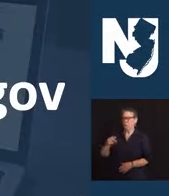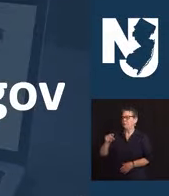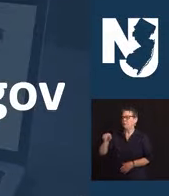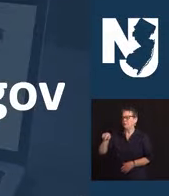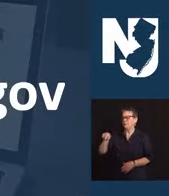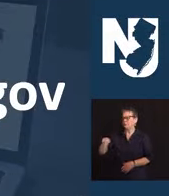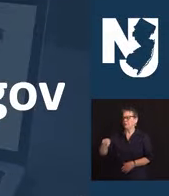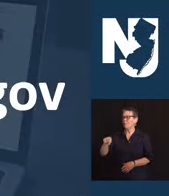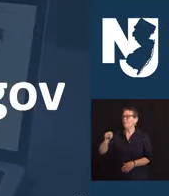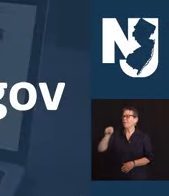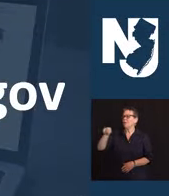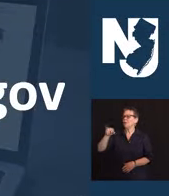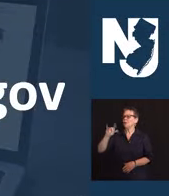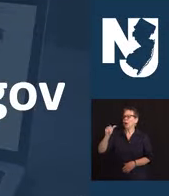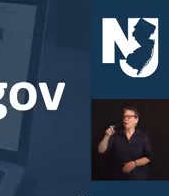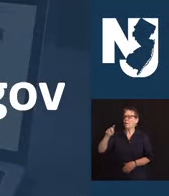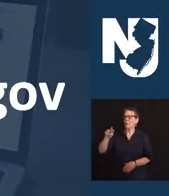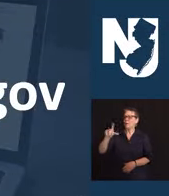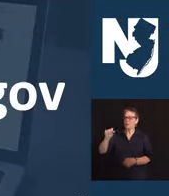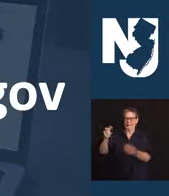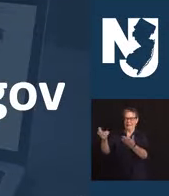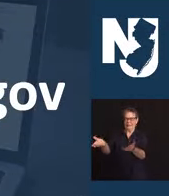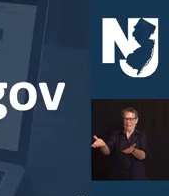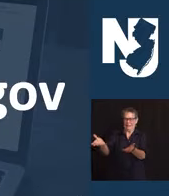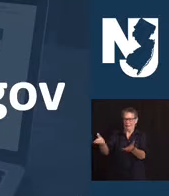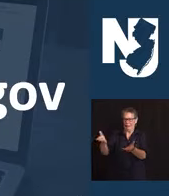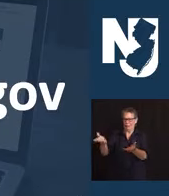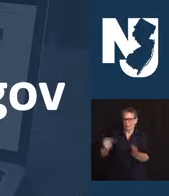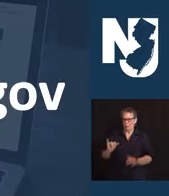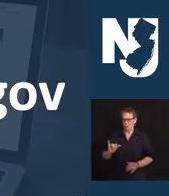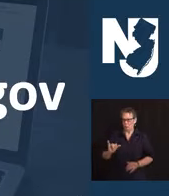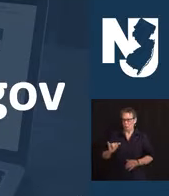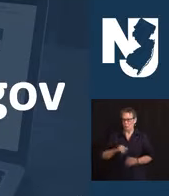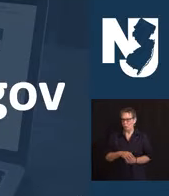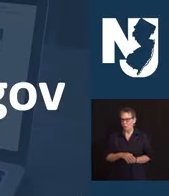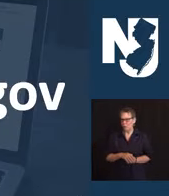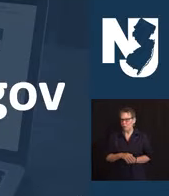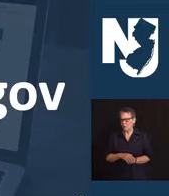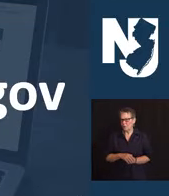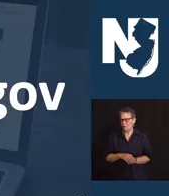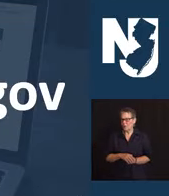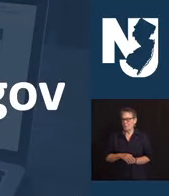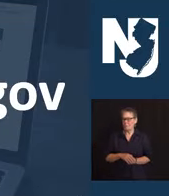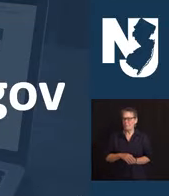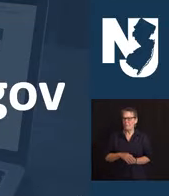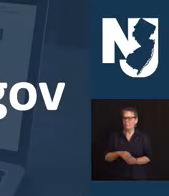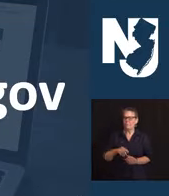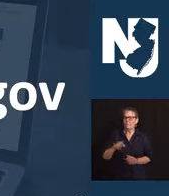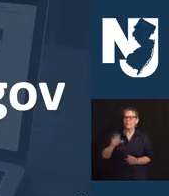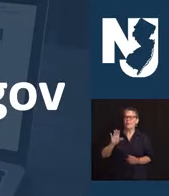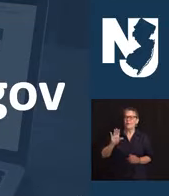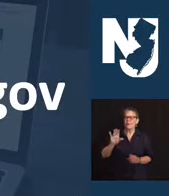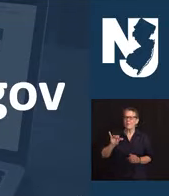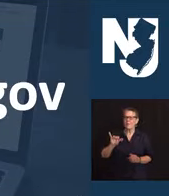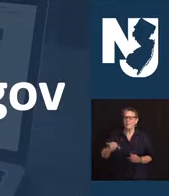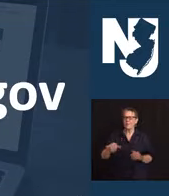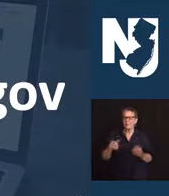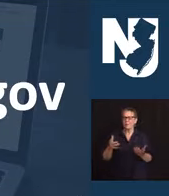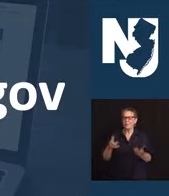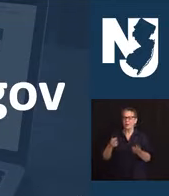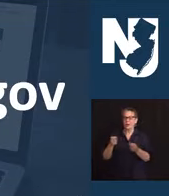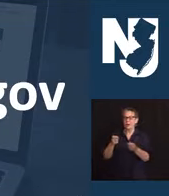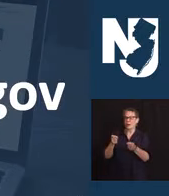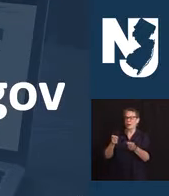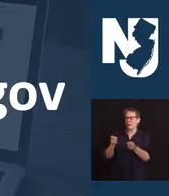starting goalkeeper for the New Jersey Devils, director in his day job, director of the Office of Homeland Security